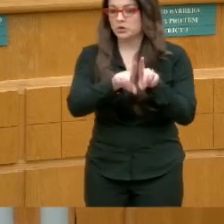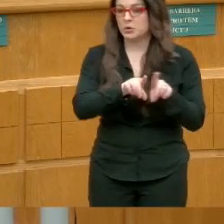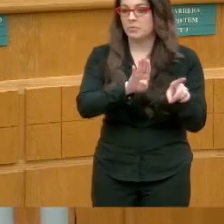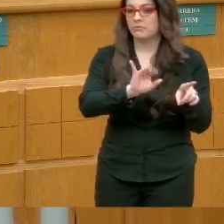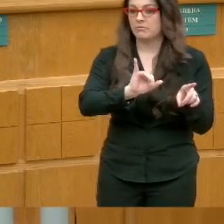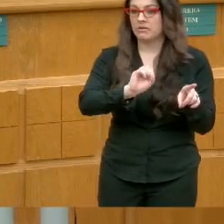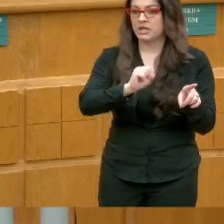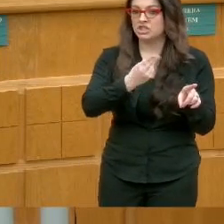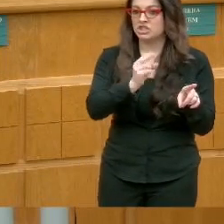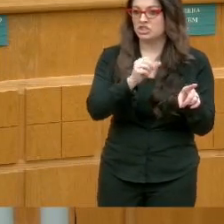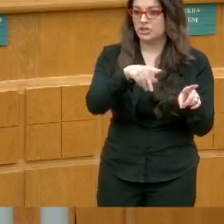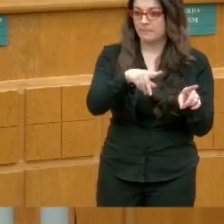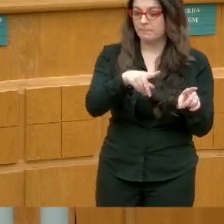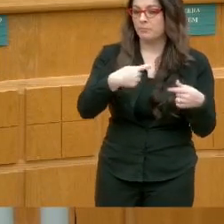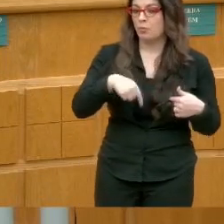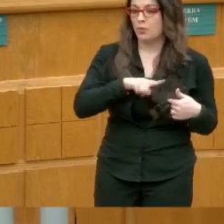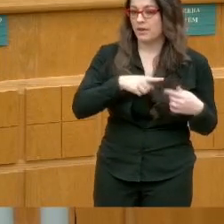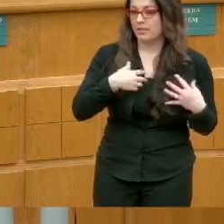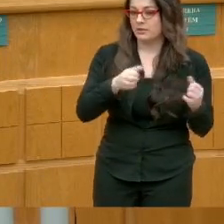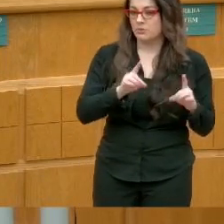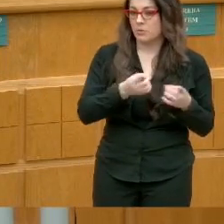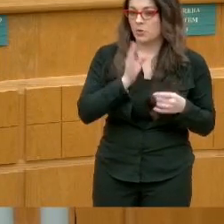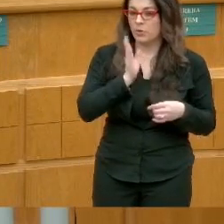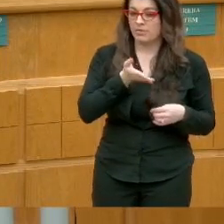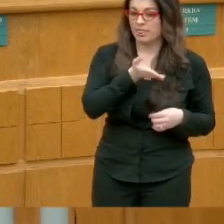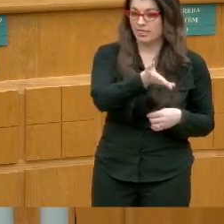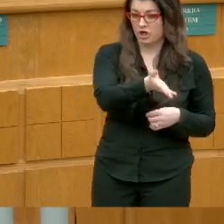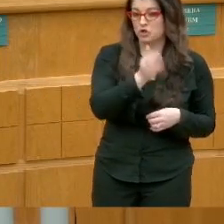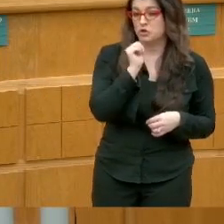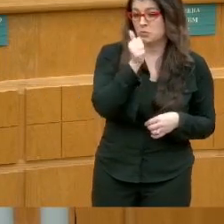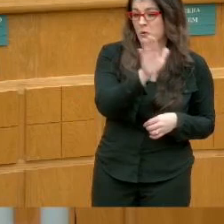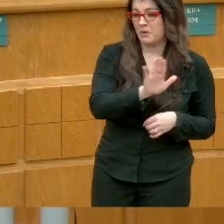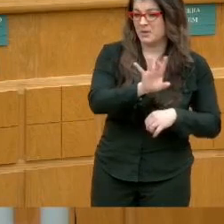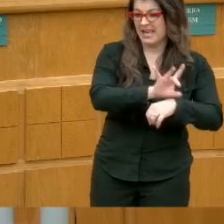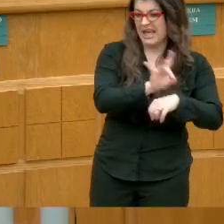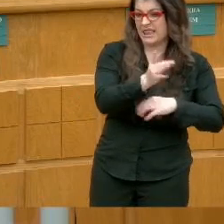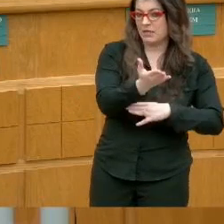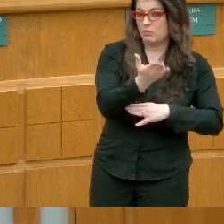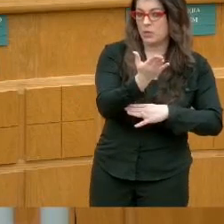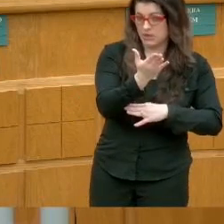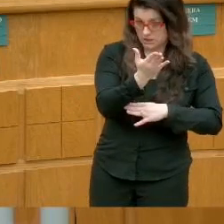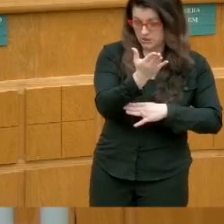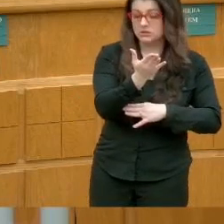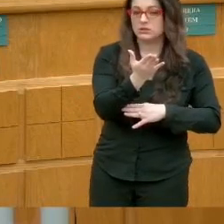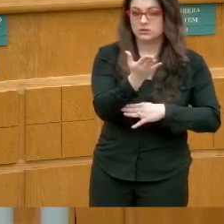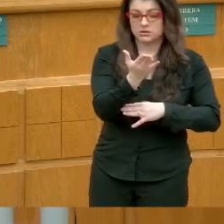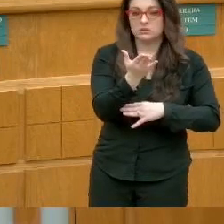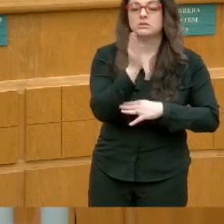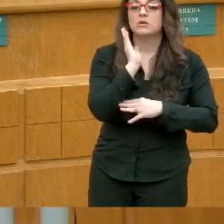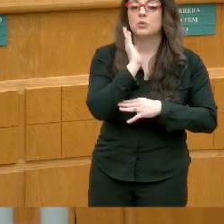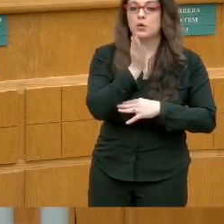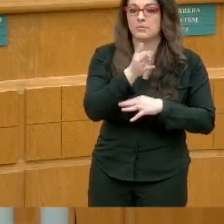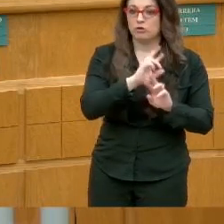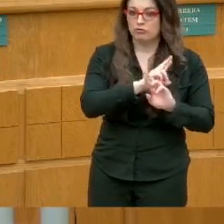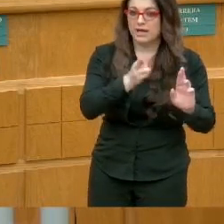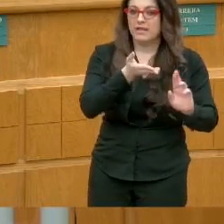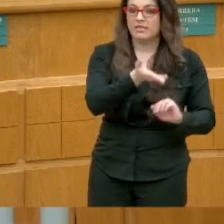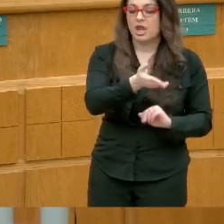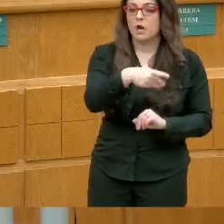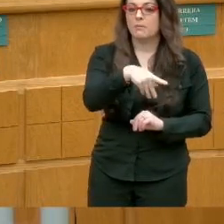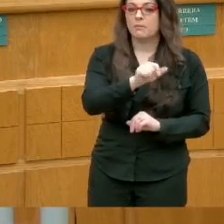Bishop tomorrow, and that'll be starting promptly at 8 a.m. in the morning. And we're going to be at the park in